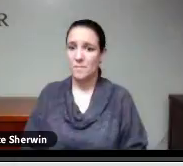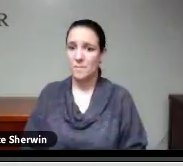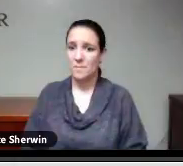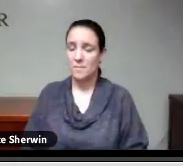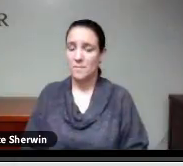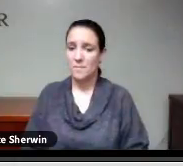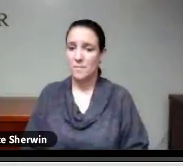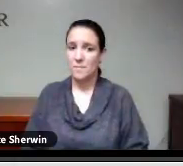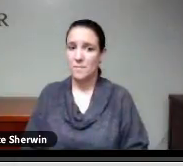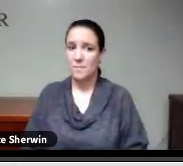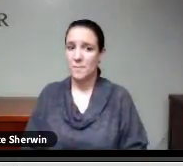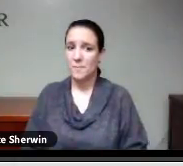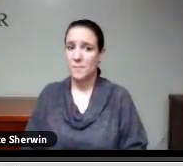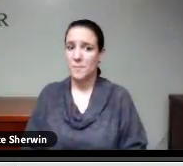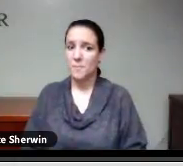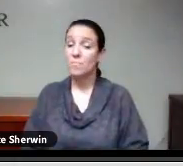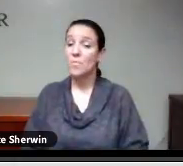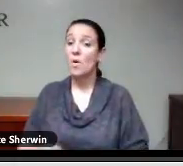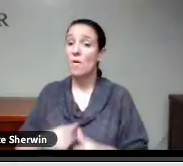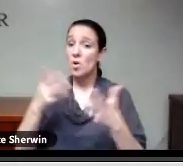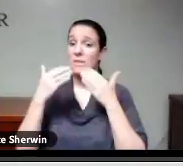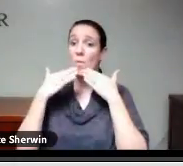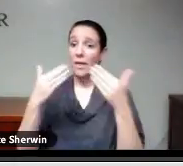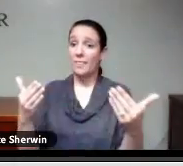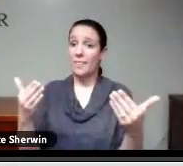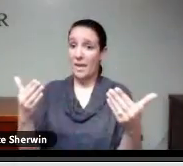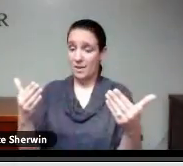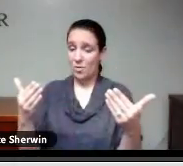Well, the biggest thing that I want to do is thank all of you. I know